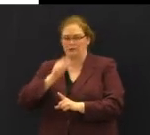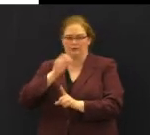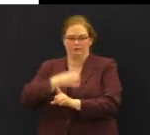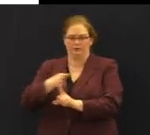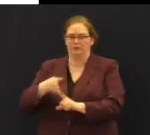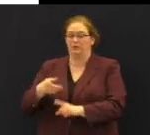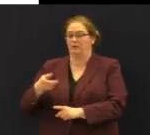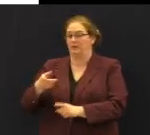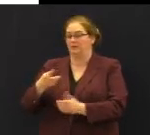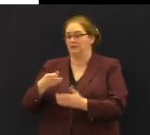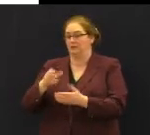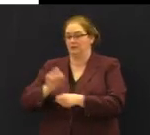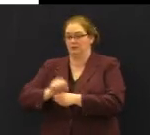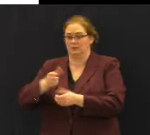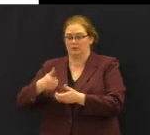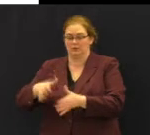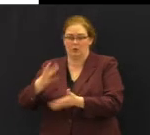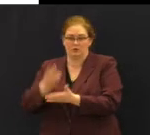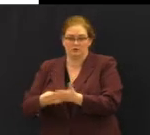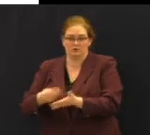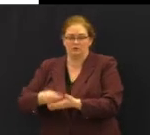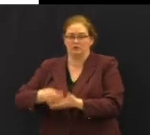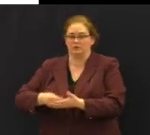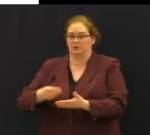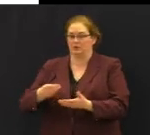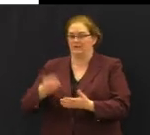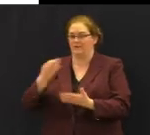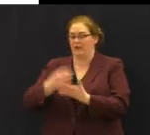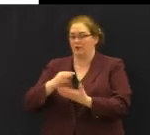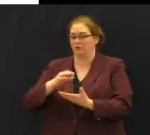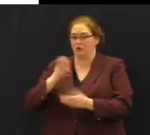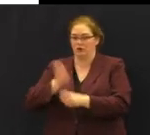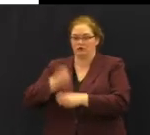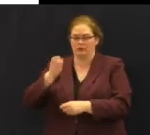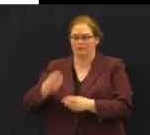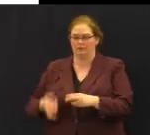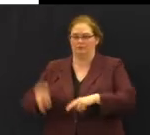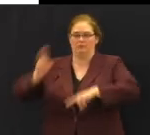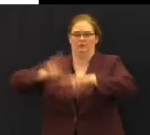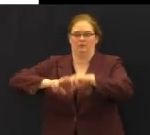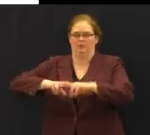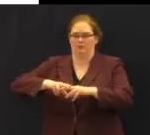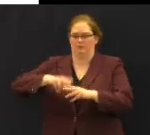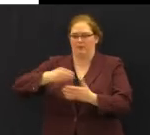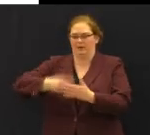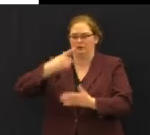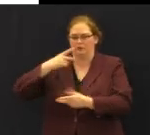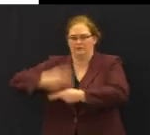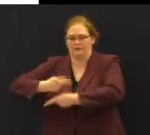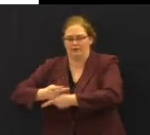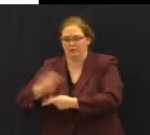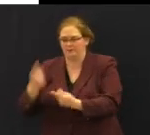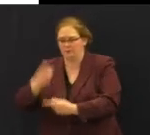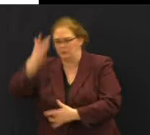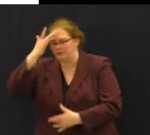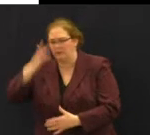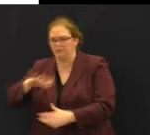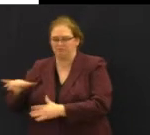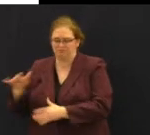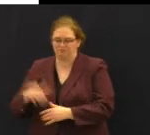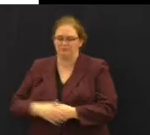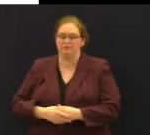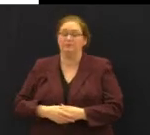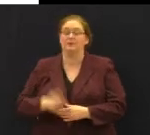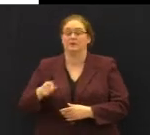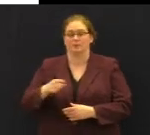loss of income, an incurred financial hardship, increased expenses, caring for a loved one who is ill, being ill yourself. You must